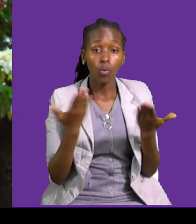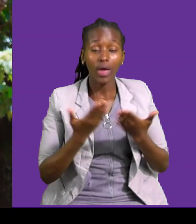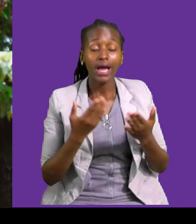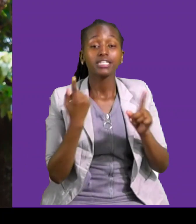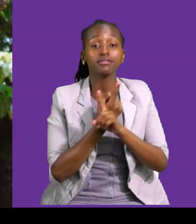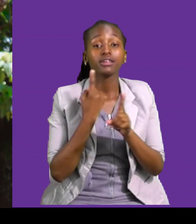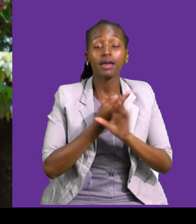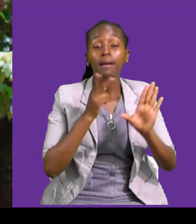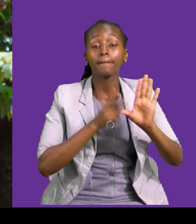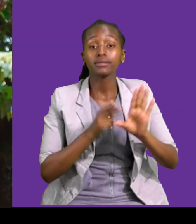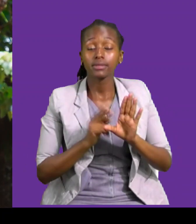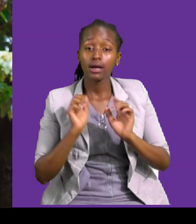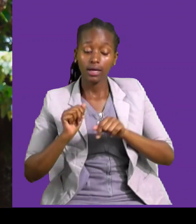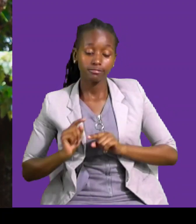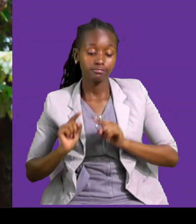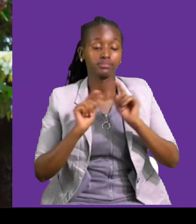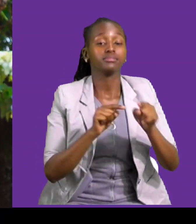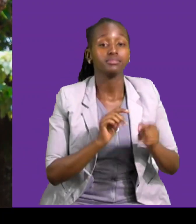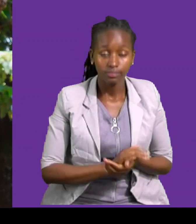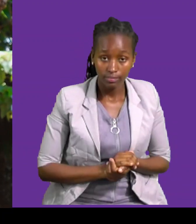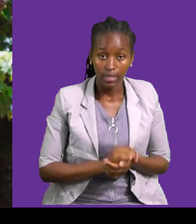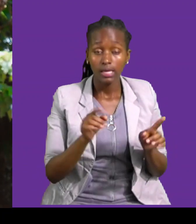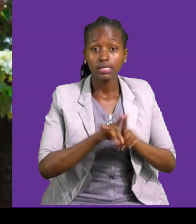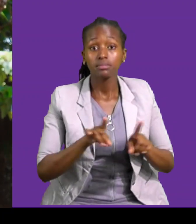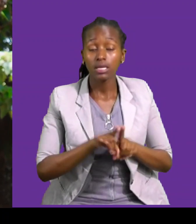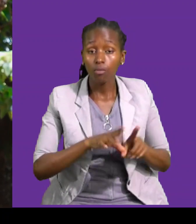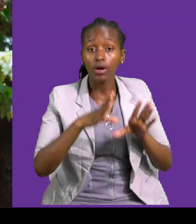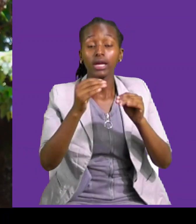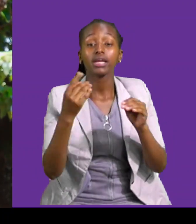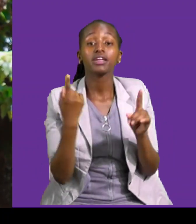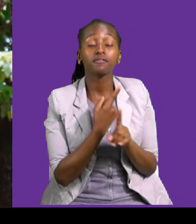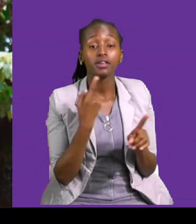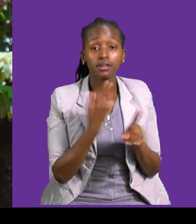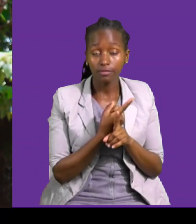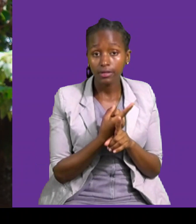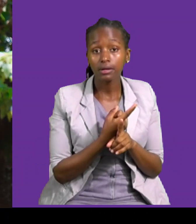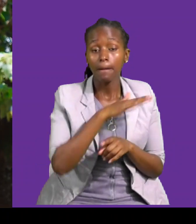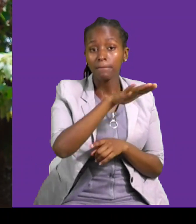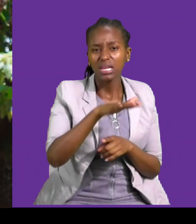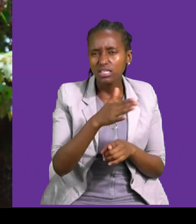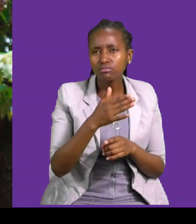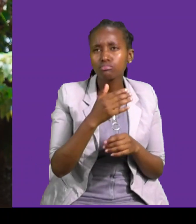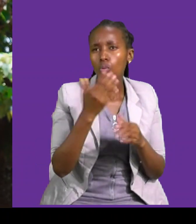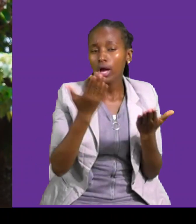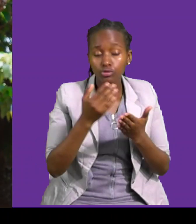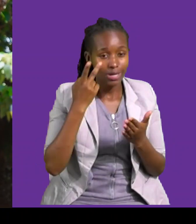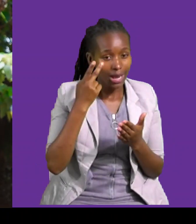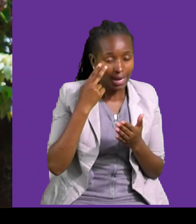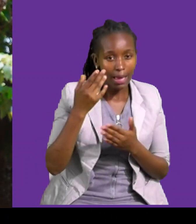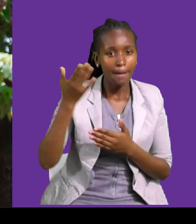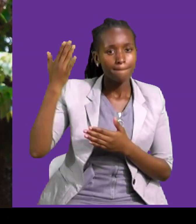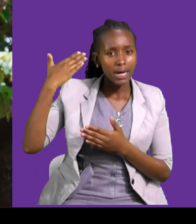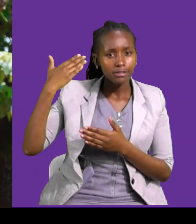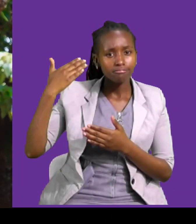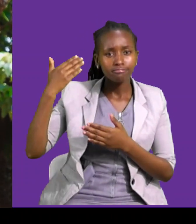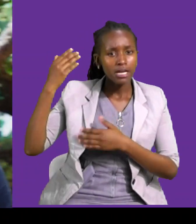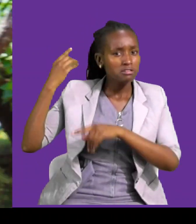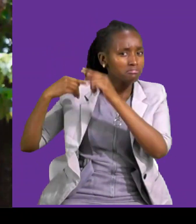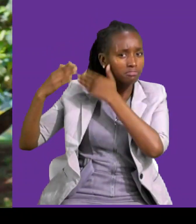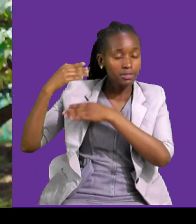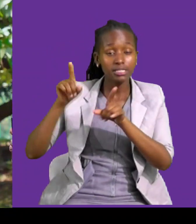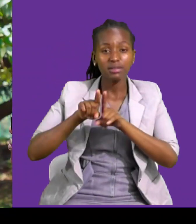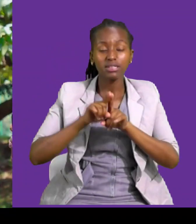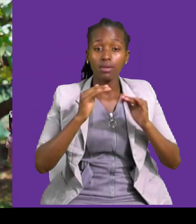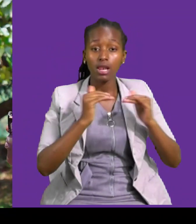to go to different talks according to his background and according to his level. And when we offer